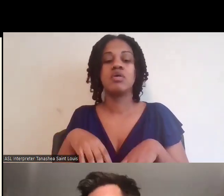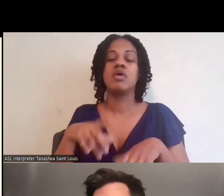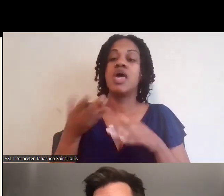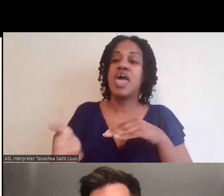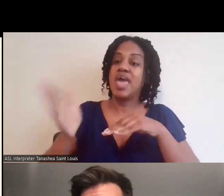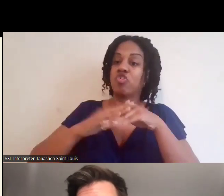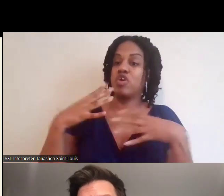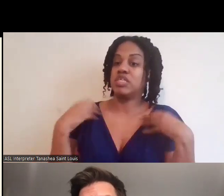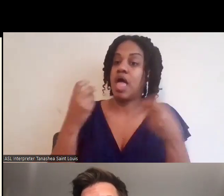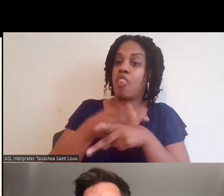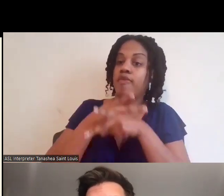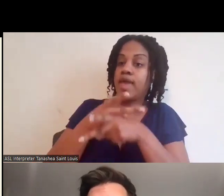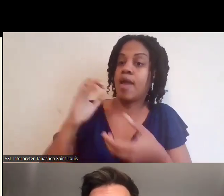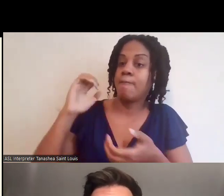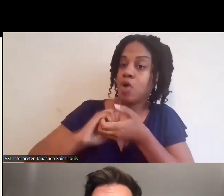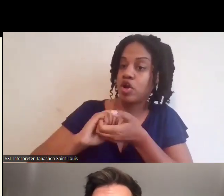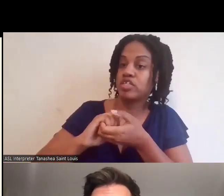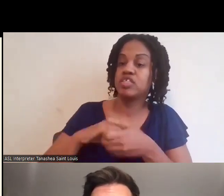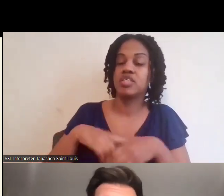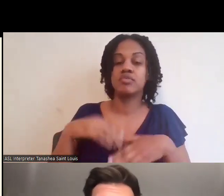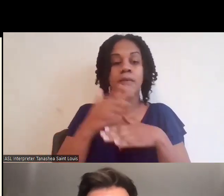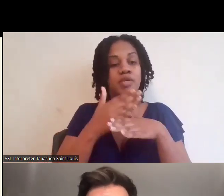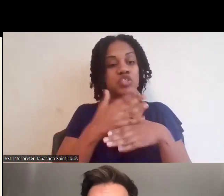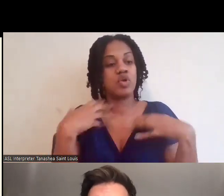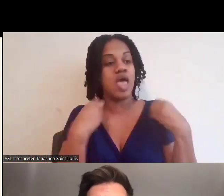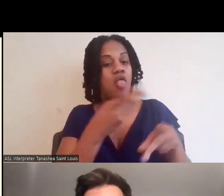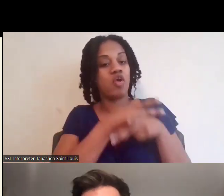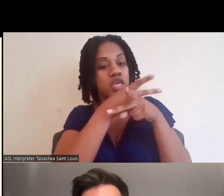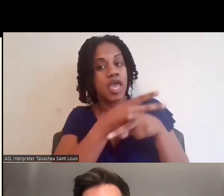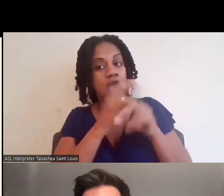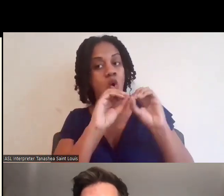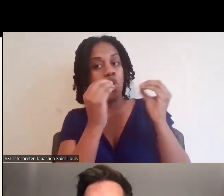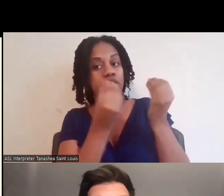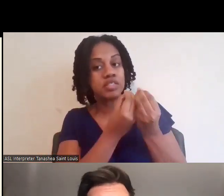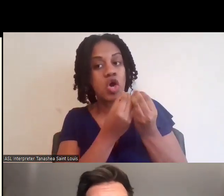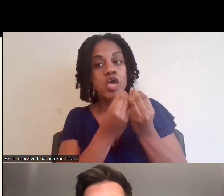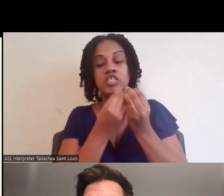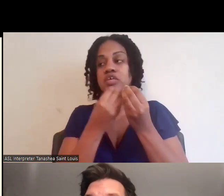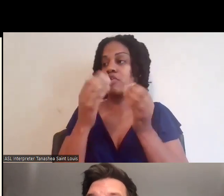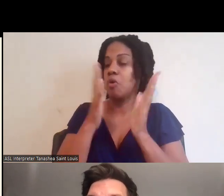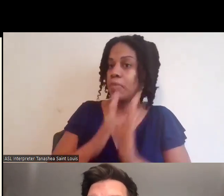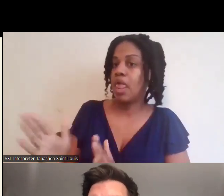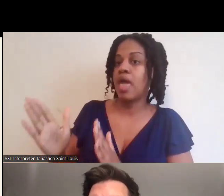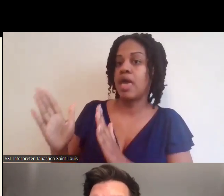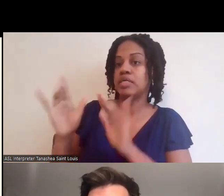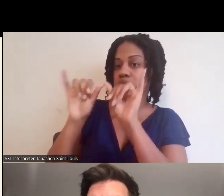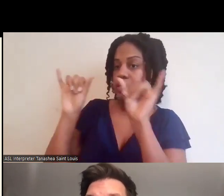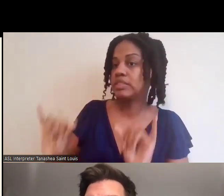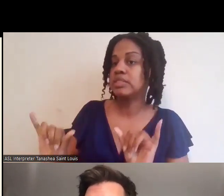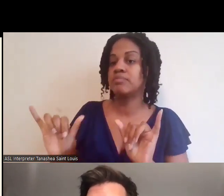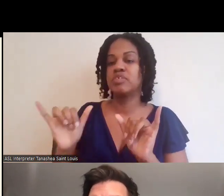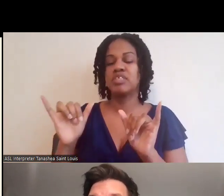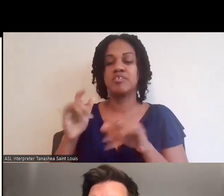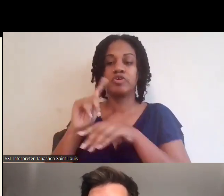in healthcare partnerships, both between healthcare organizations, be it health plans or hospitals, health systems, and